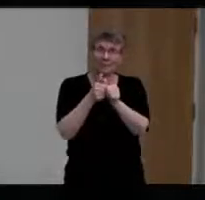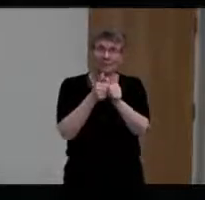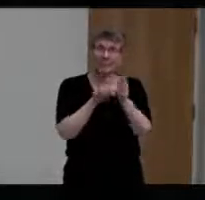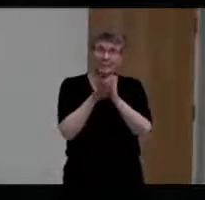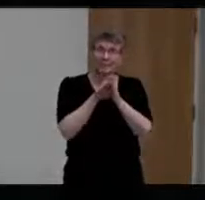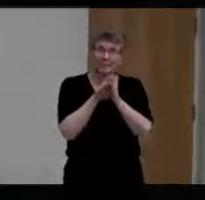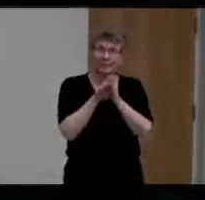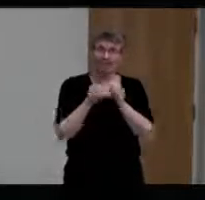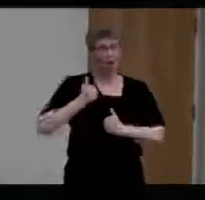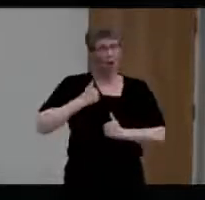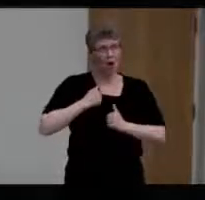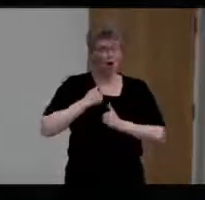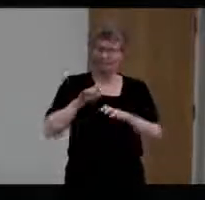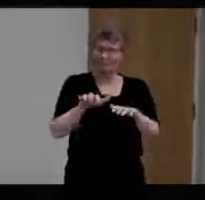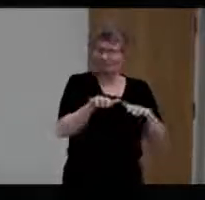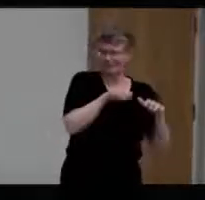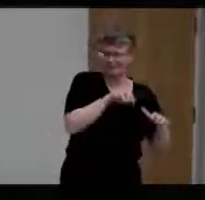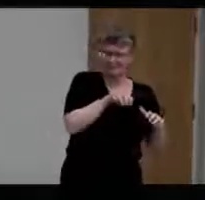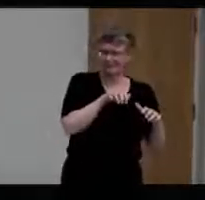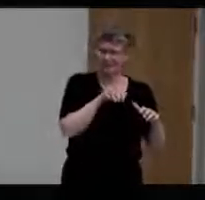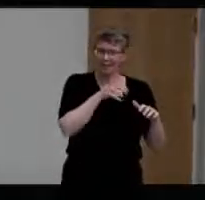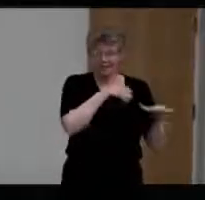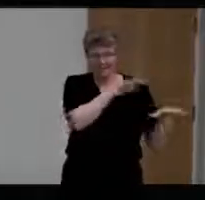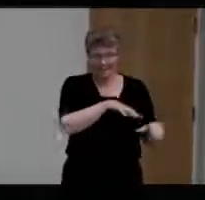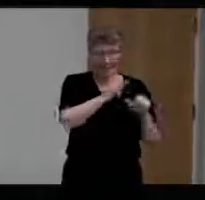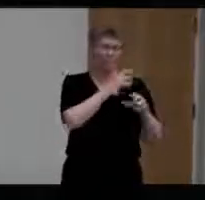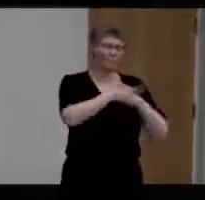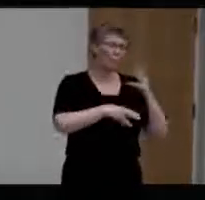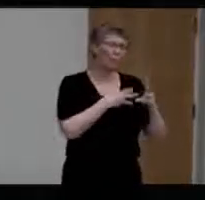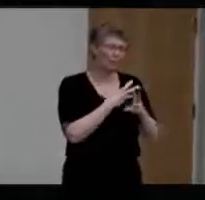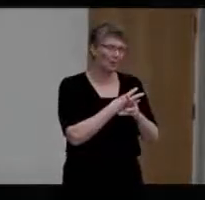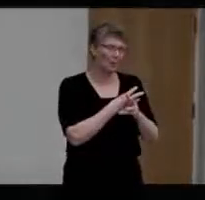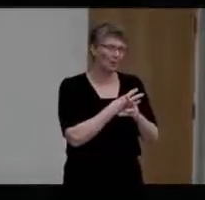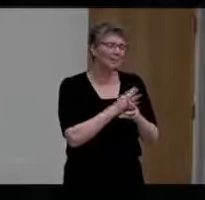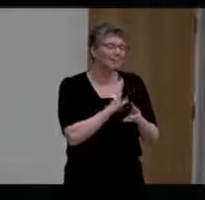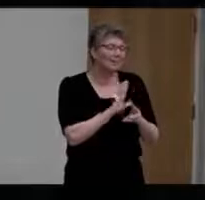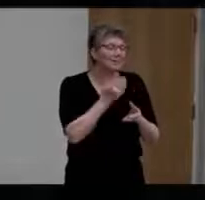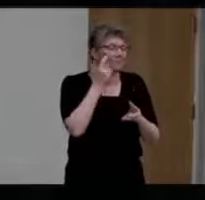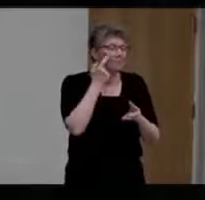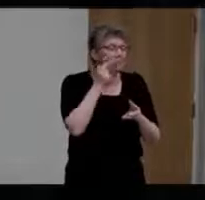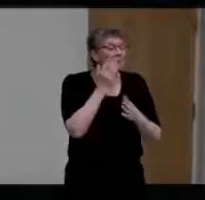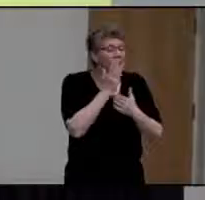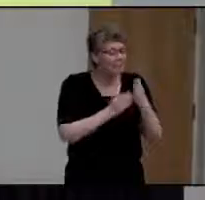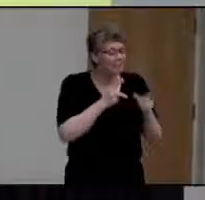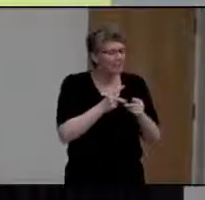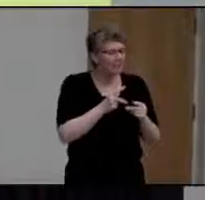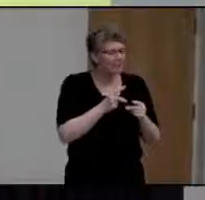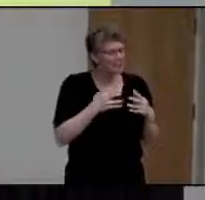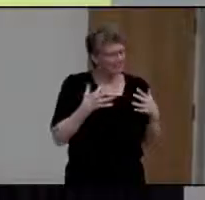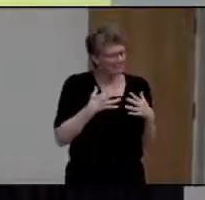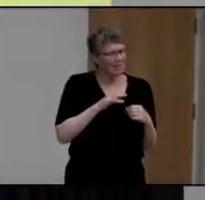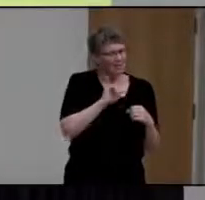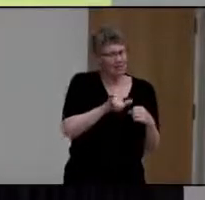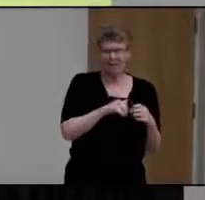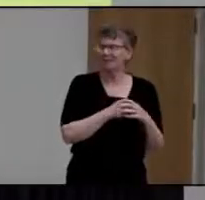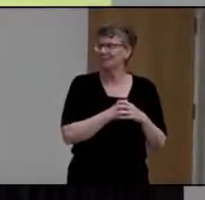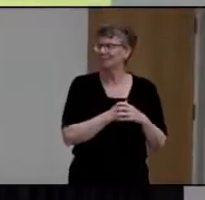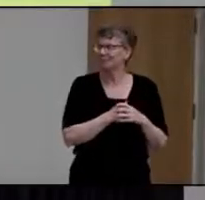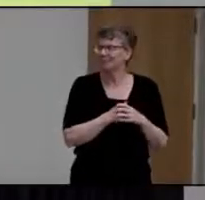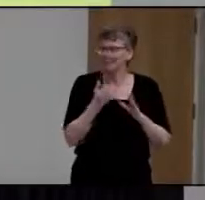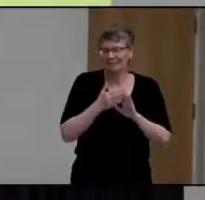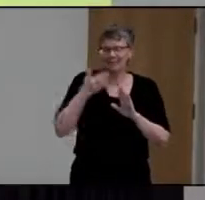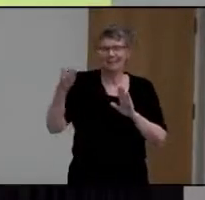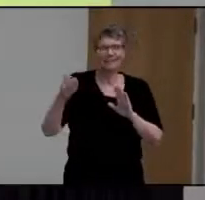average conversation sometimes devolves to, but some people, it's obviously on their radar. Yeah, and I think it's on people's radar because we